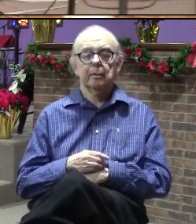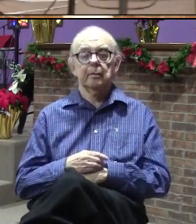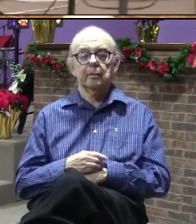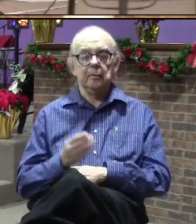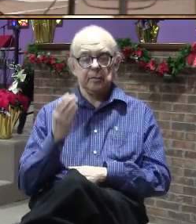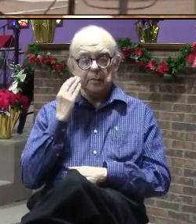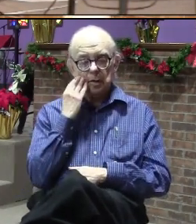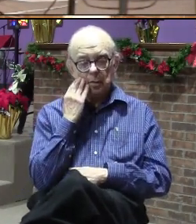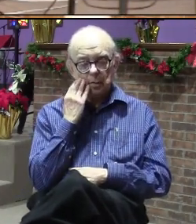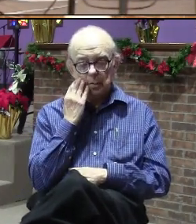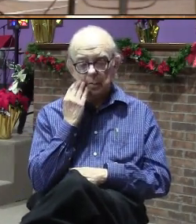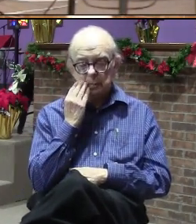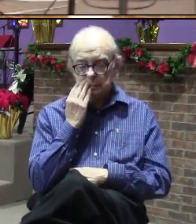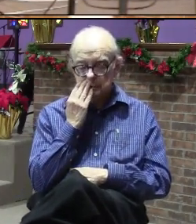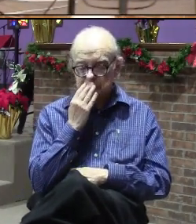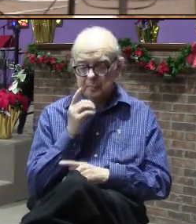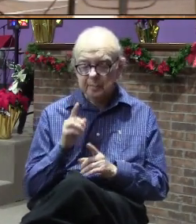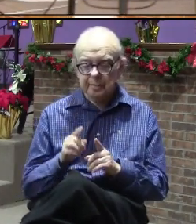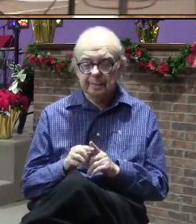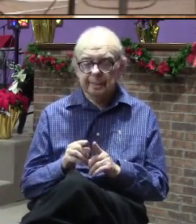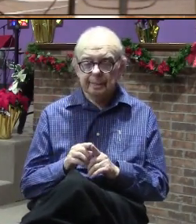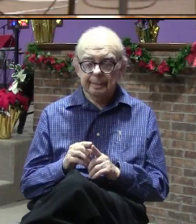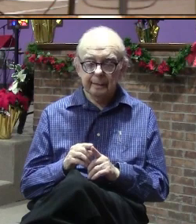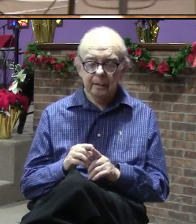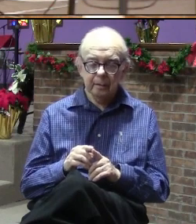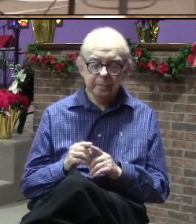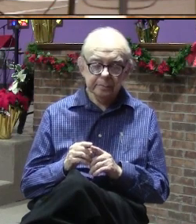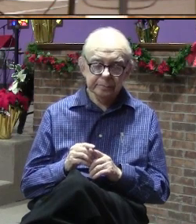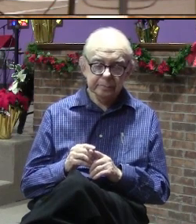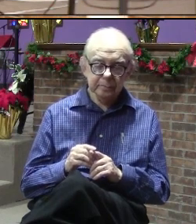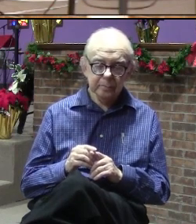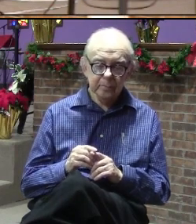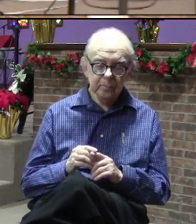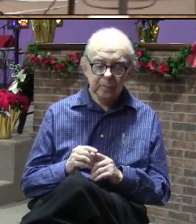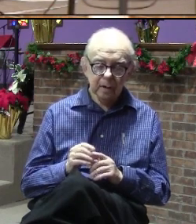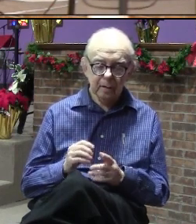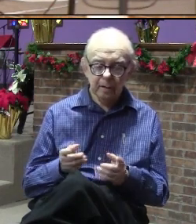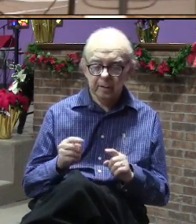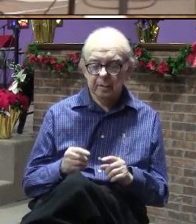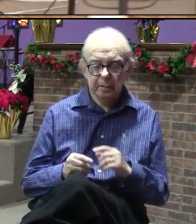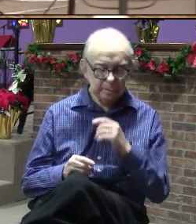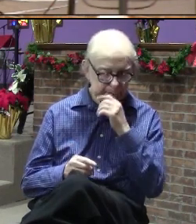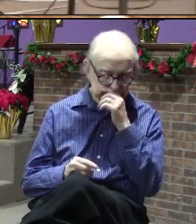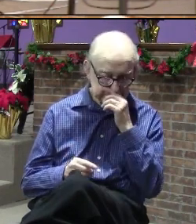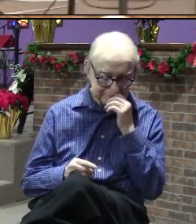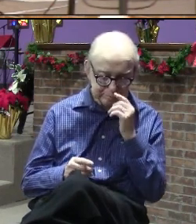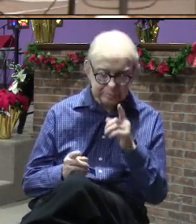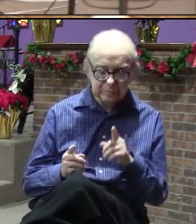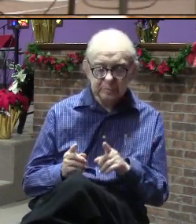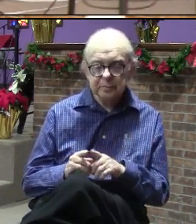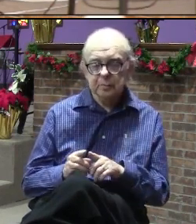know? And it's like, oh, you know, this happened and that happened. And it's like,